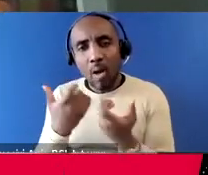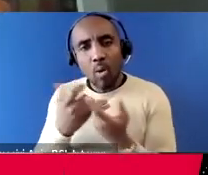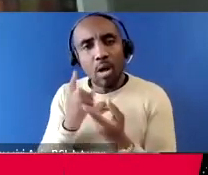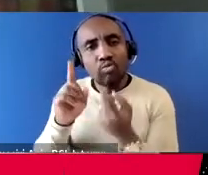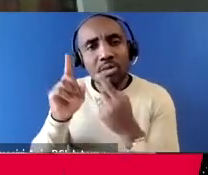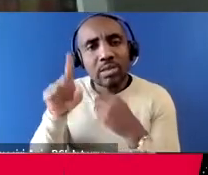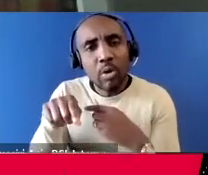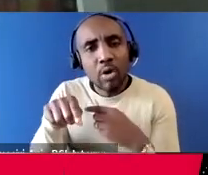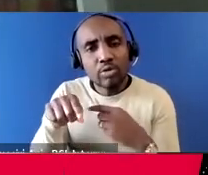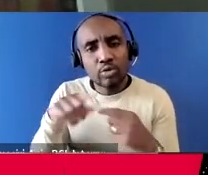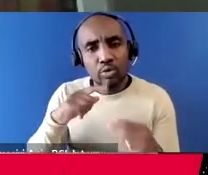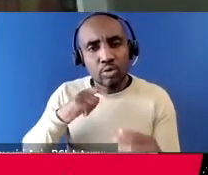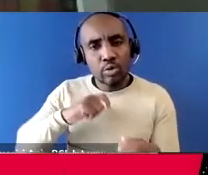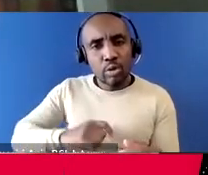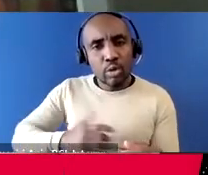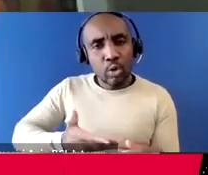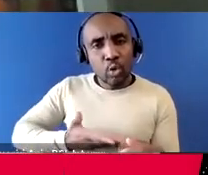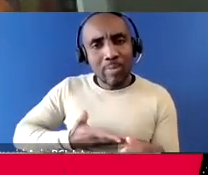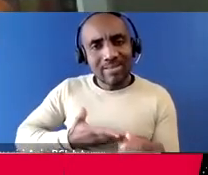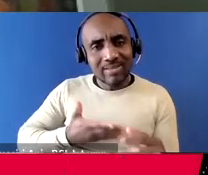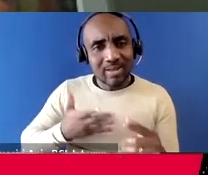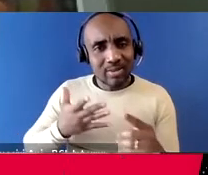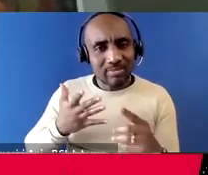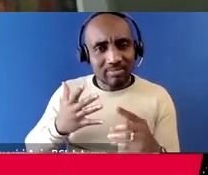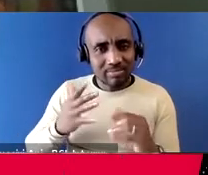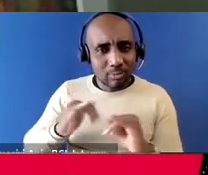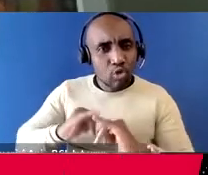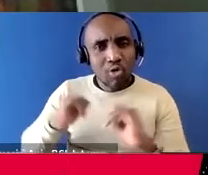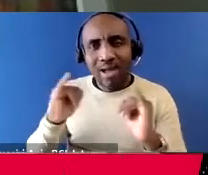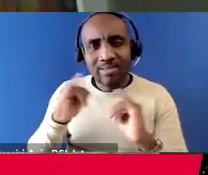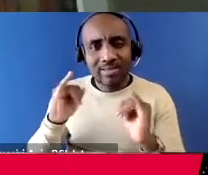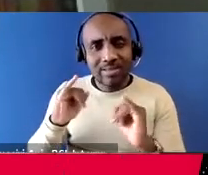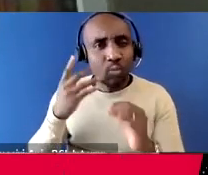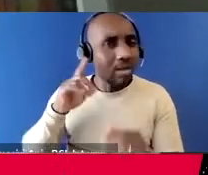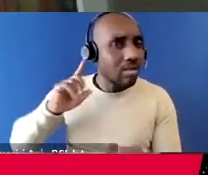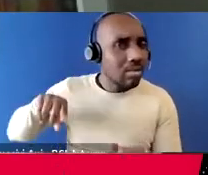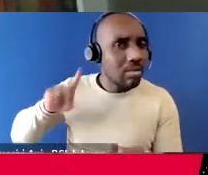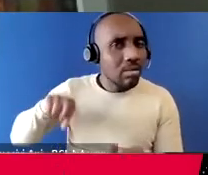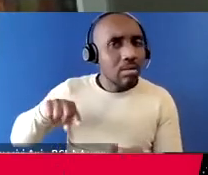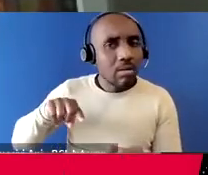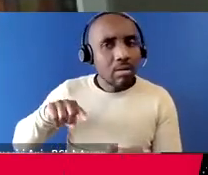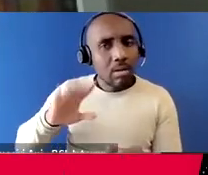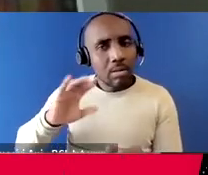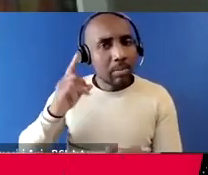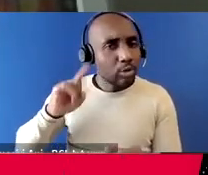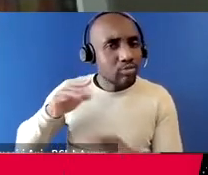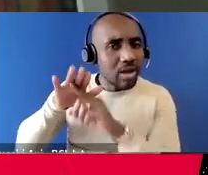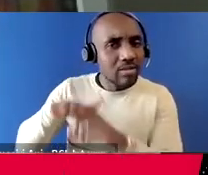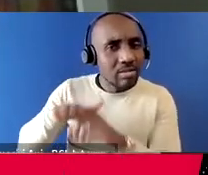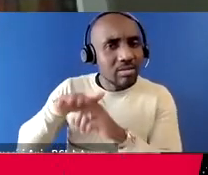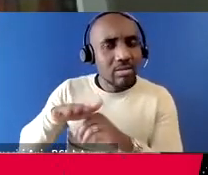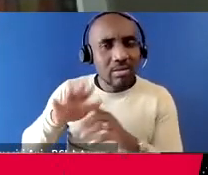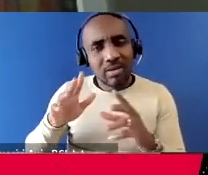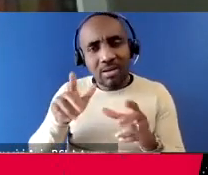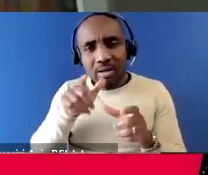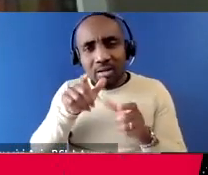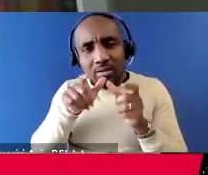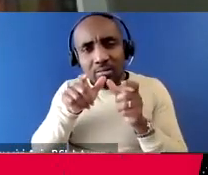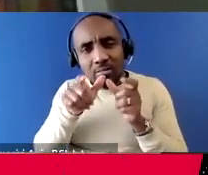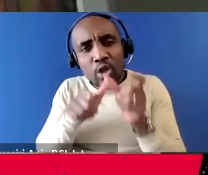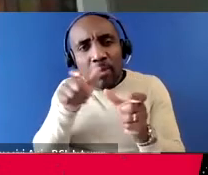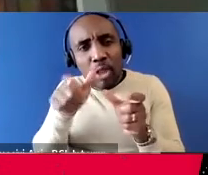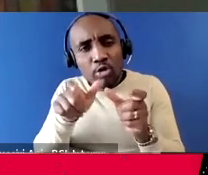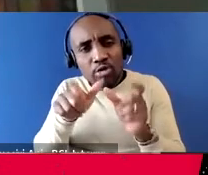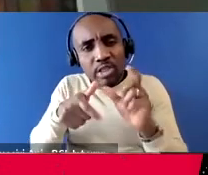and actually humanitarian crises is the kind of terminology which makes